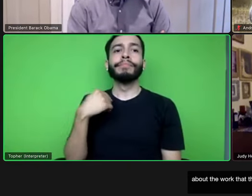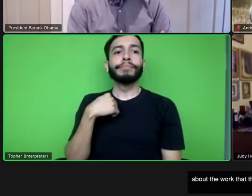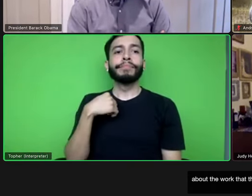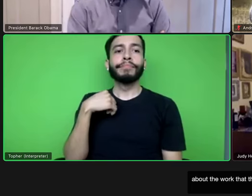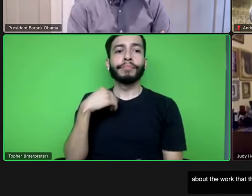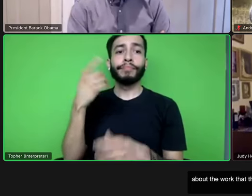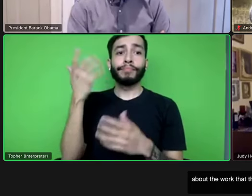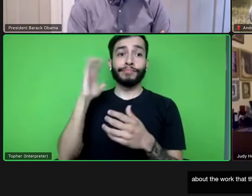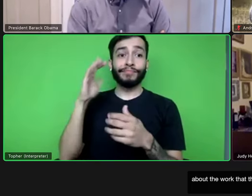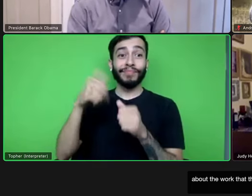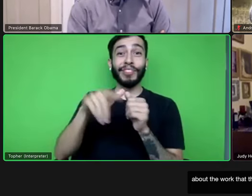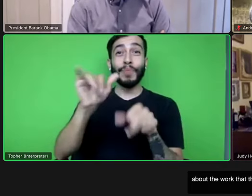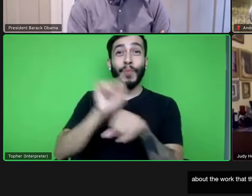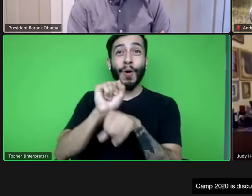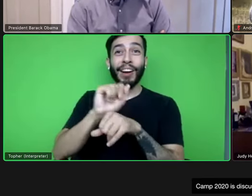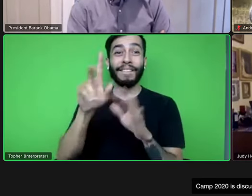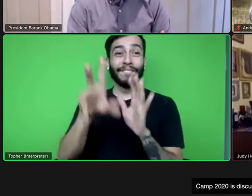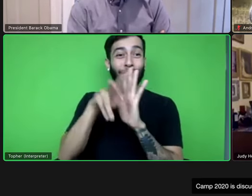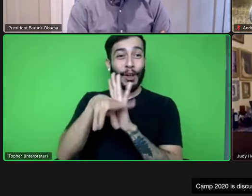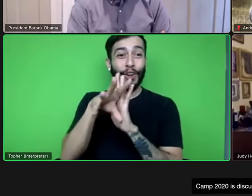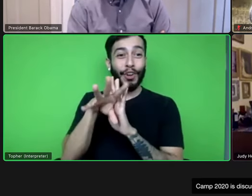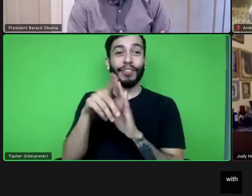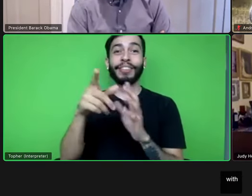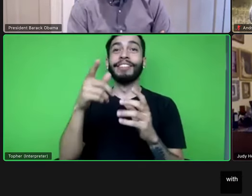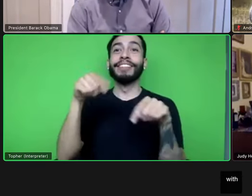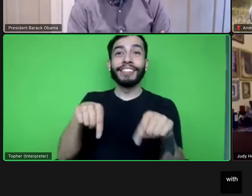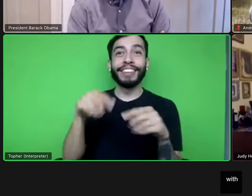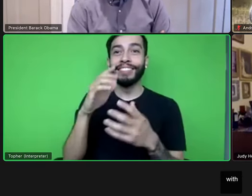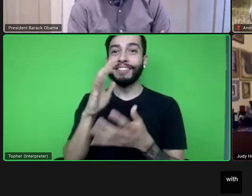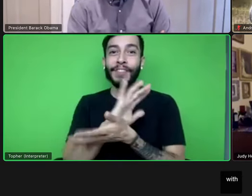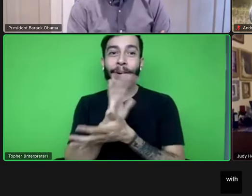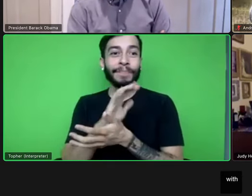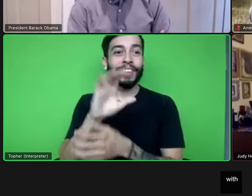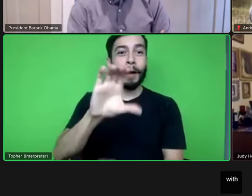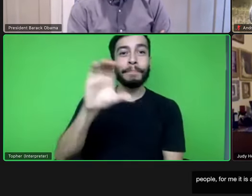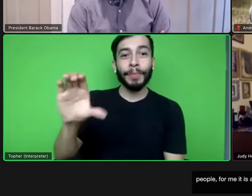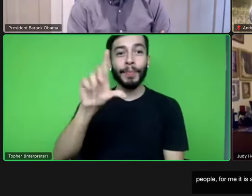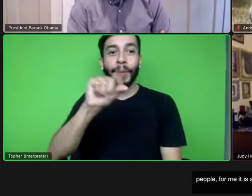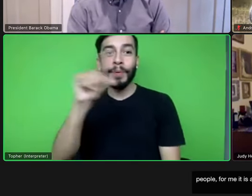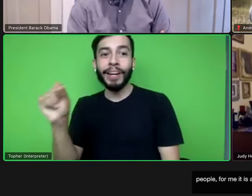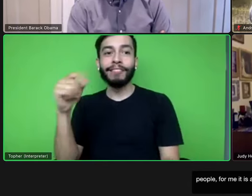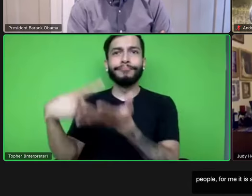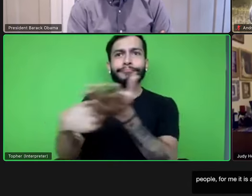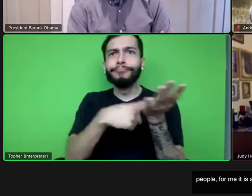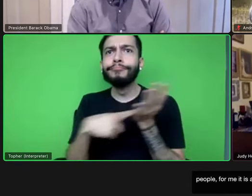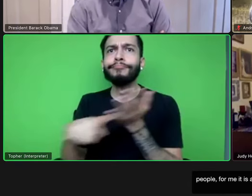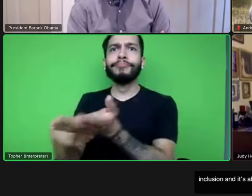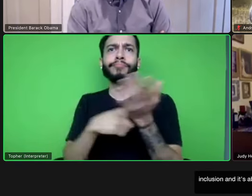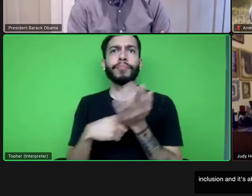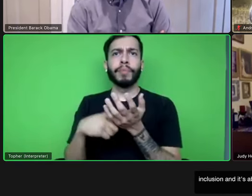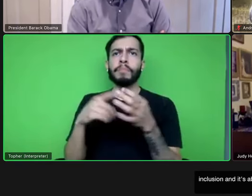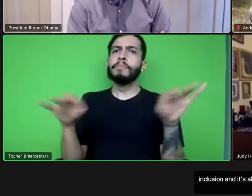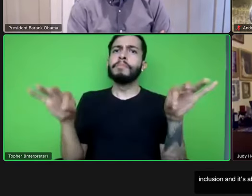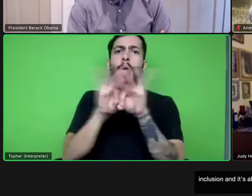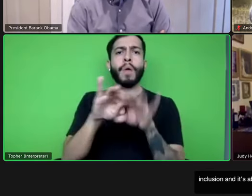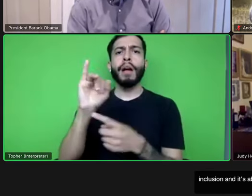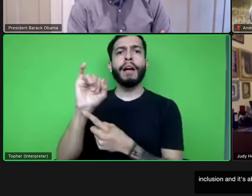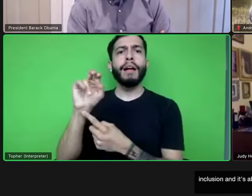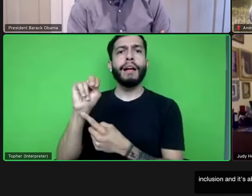discussing with people, for me, it's about inclusion, and it's about inclusion in the public and private